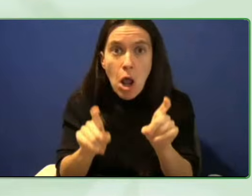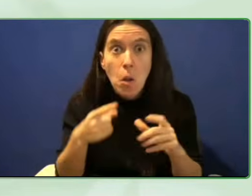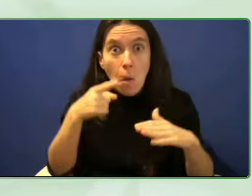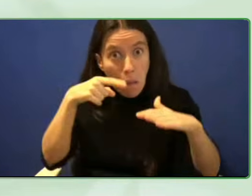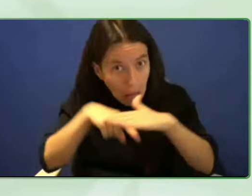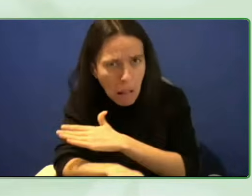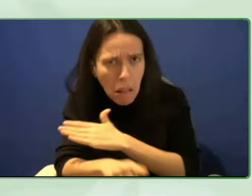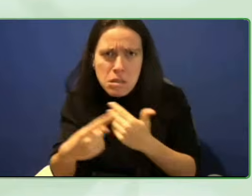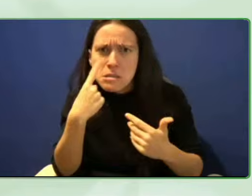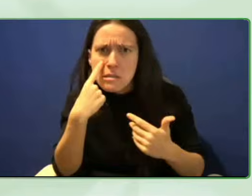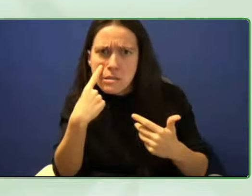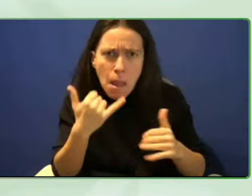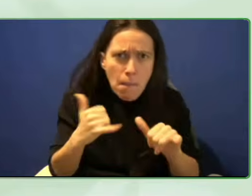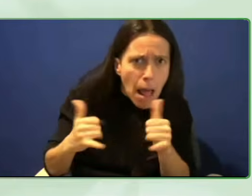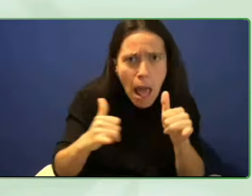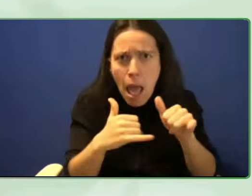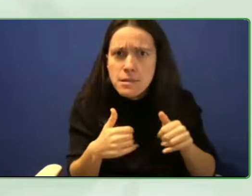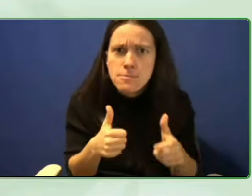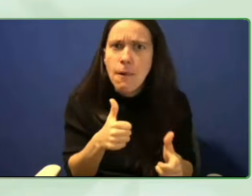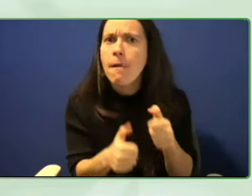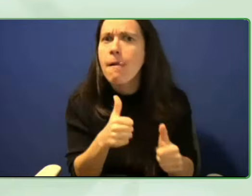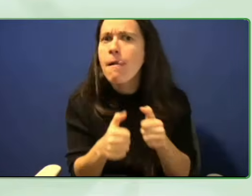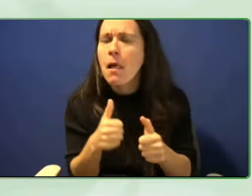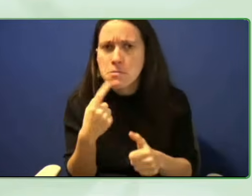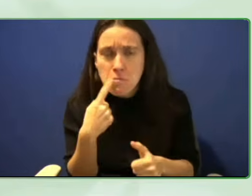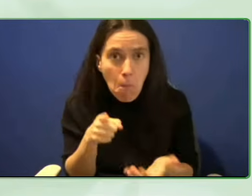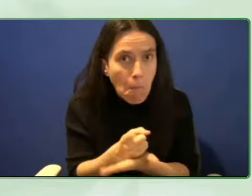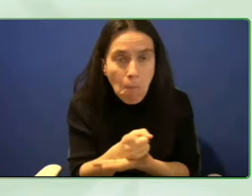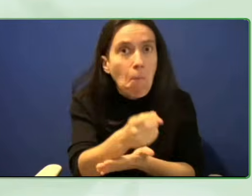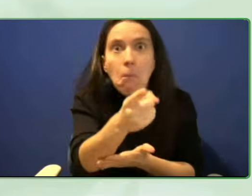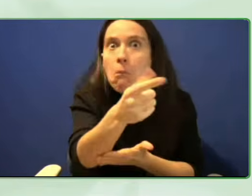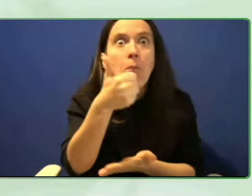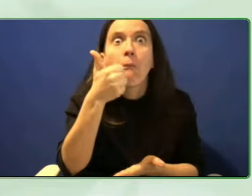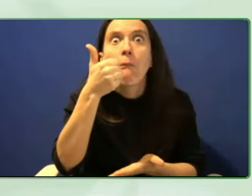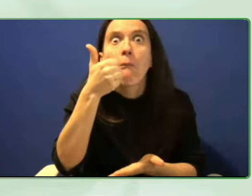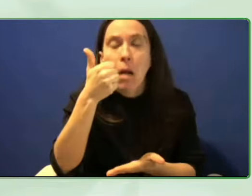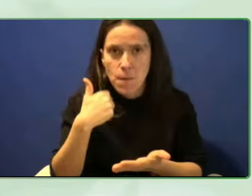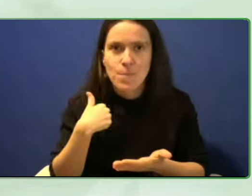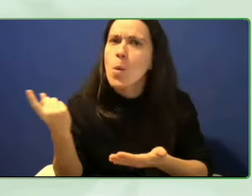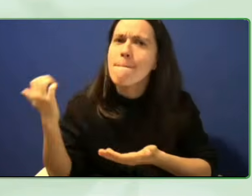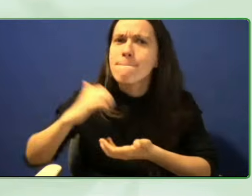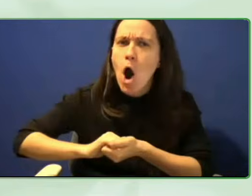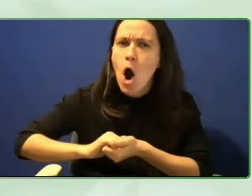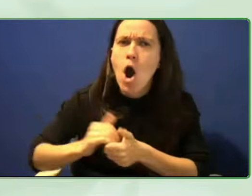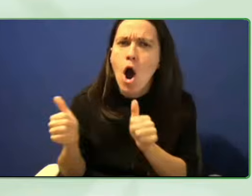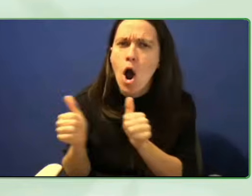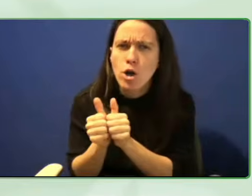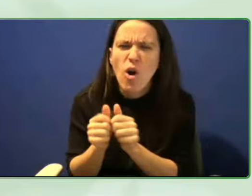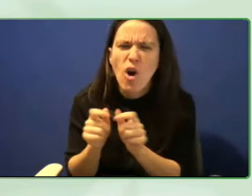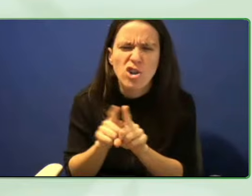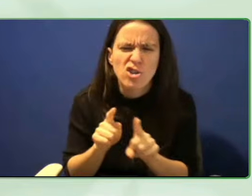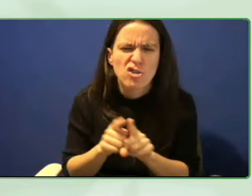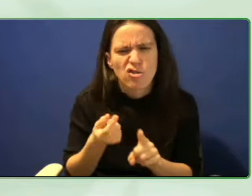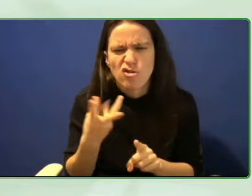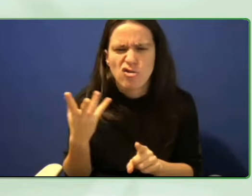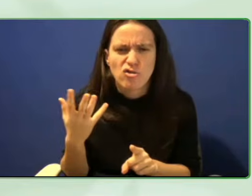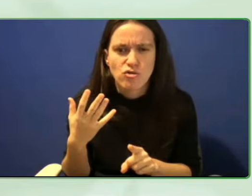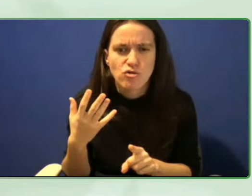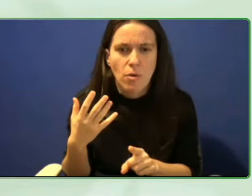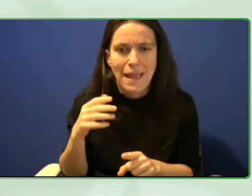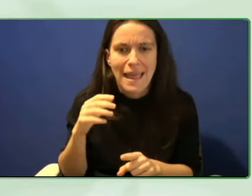you. And then also we've kind of been partnering with some of the AT loan centers in the